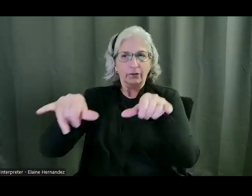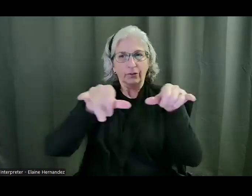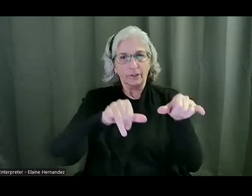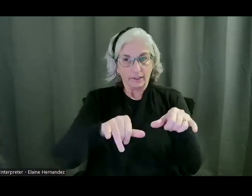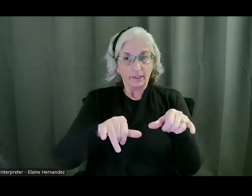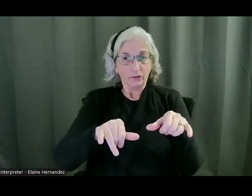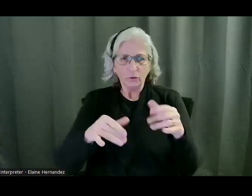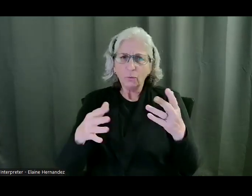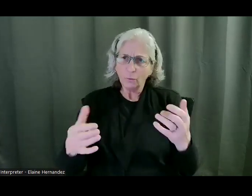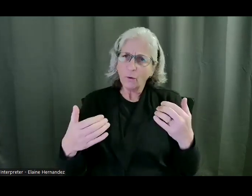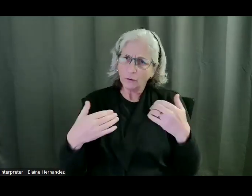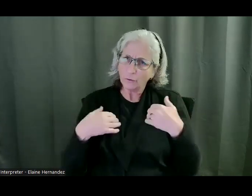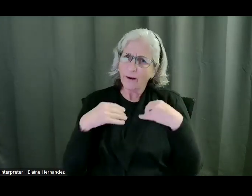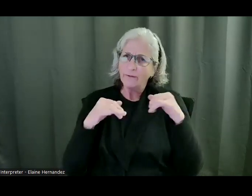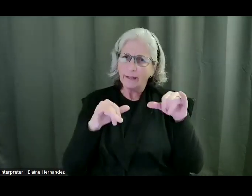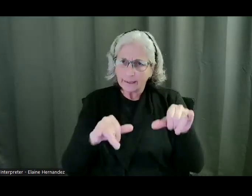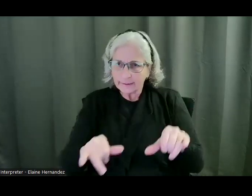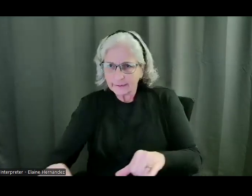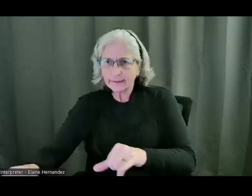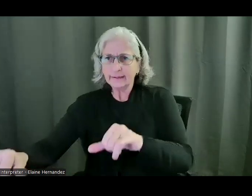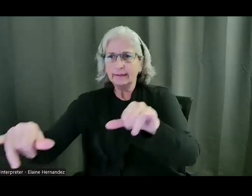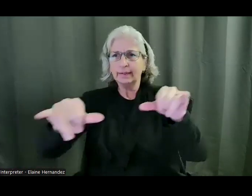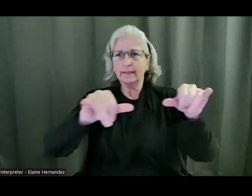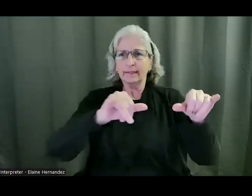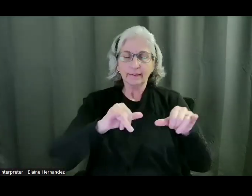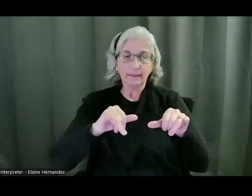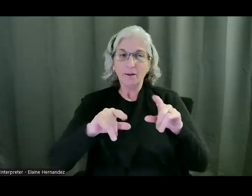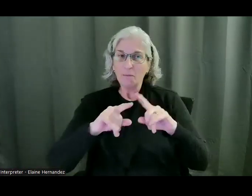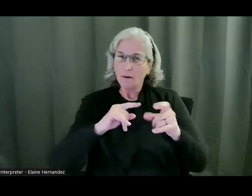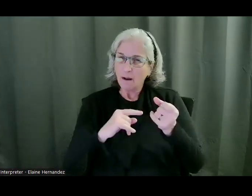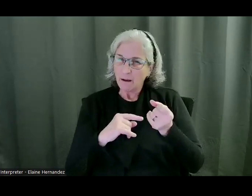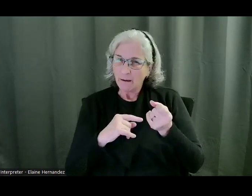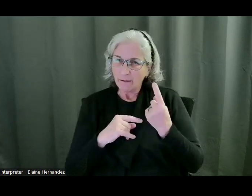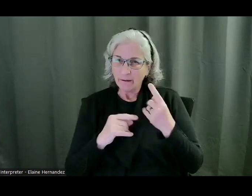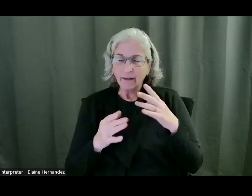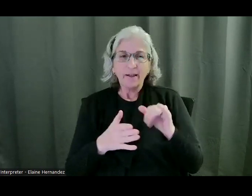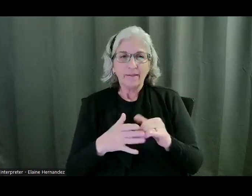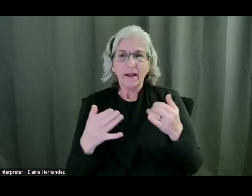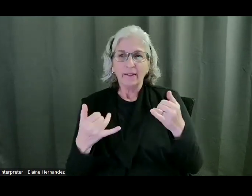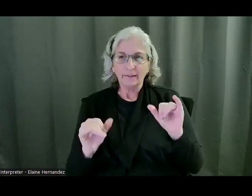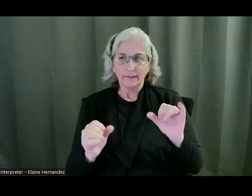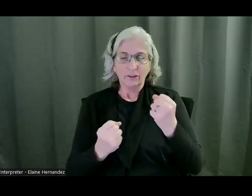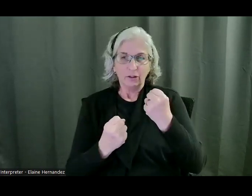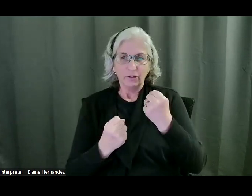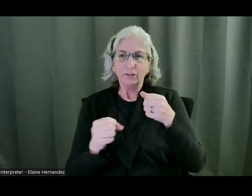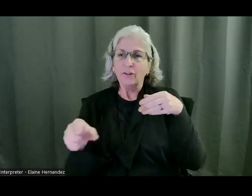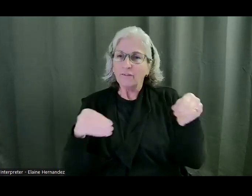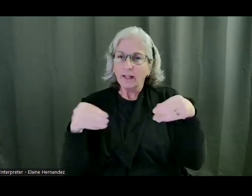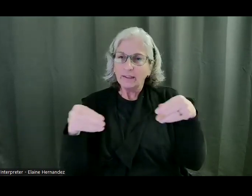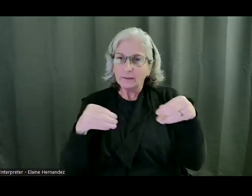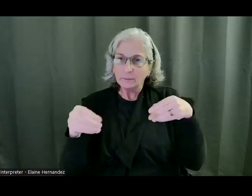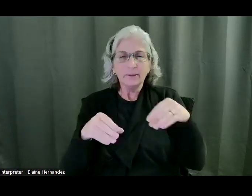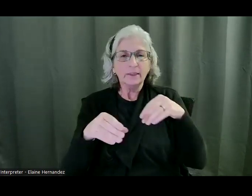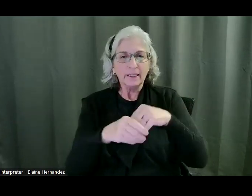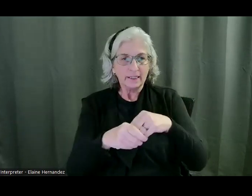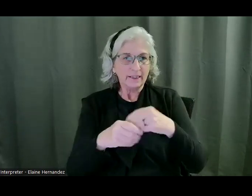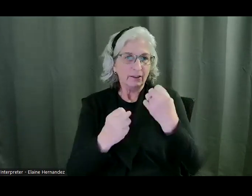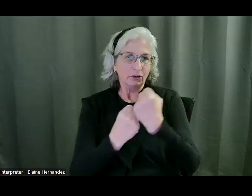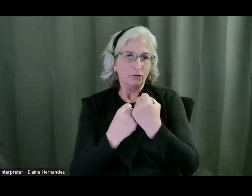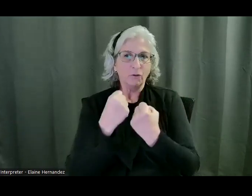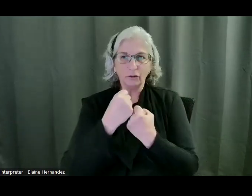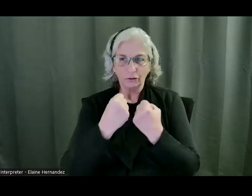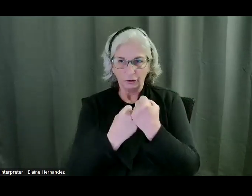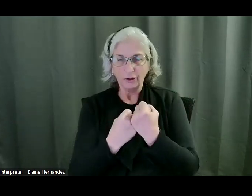consistency, we continue to emphasize that there's structure within, or there's flexibility within that box